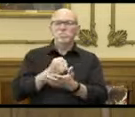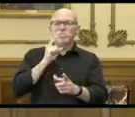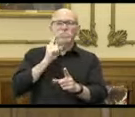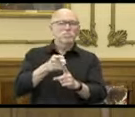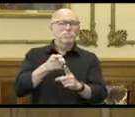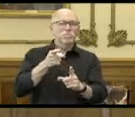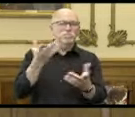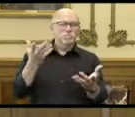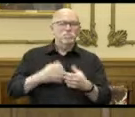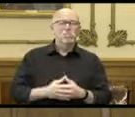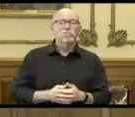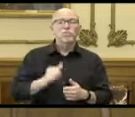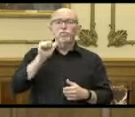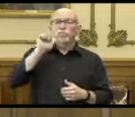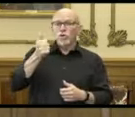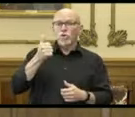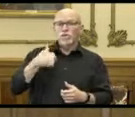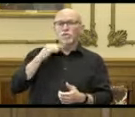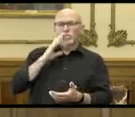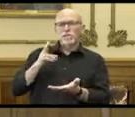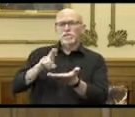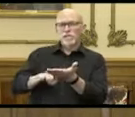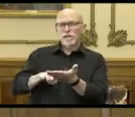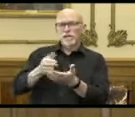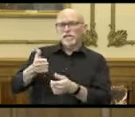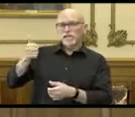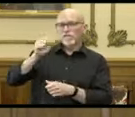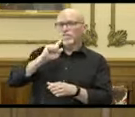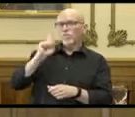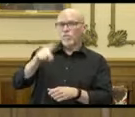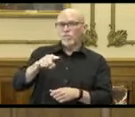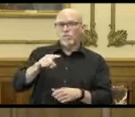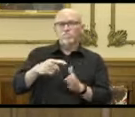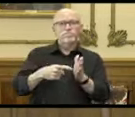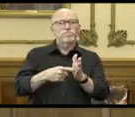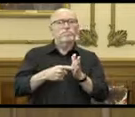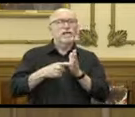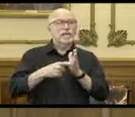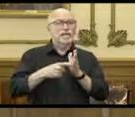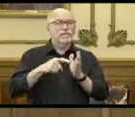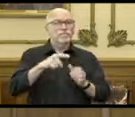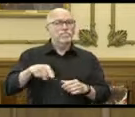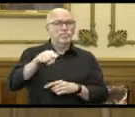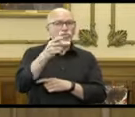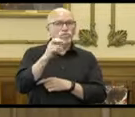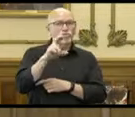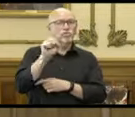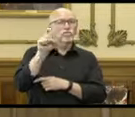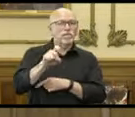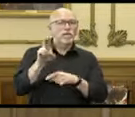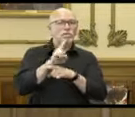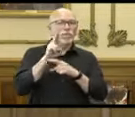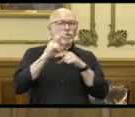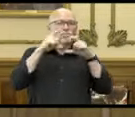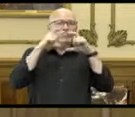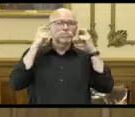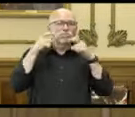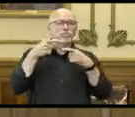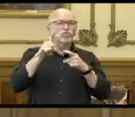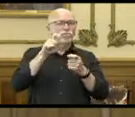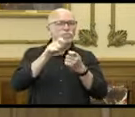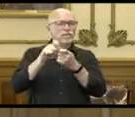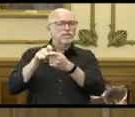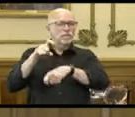lead. Tomorrow I will sign an executive order that will mandate that Hoosiers wear face coverings during specific